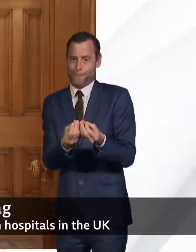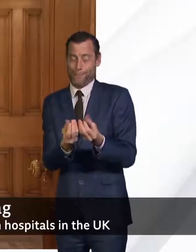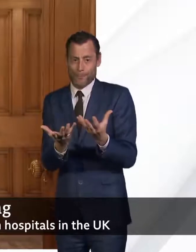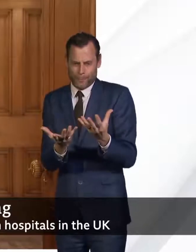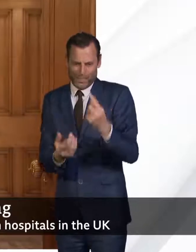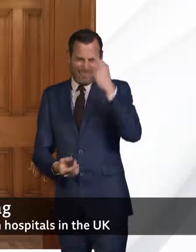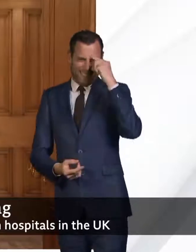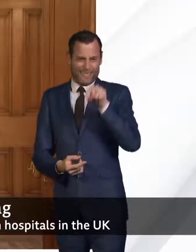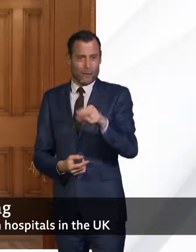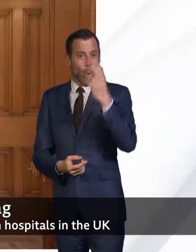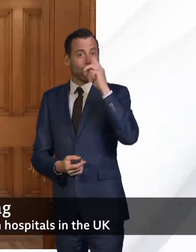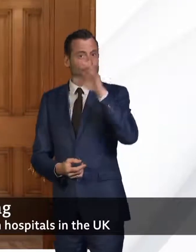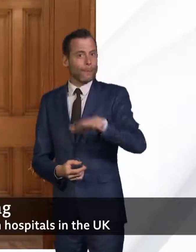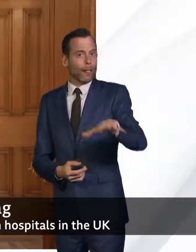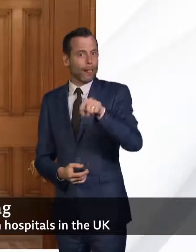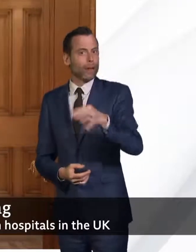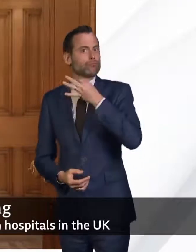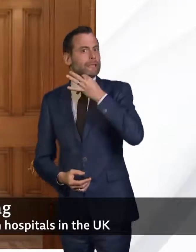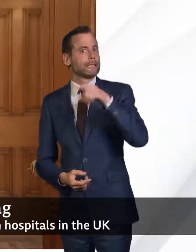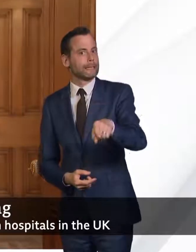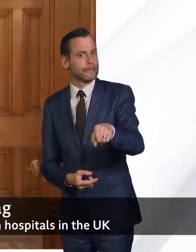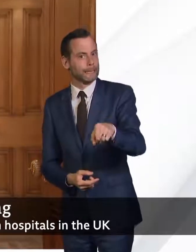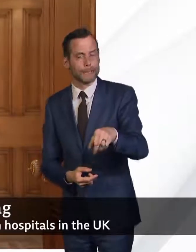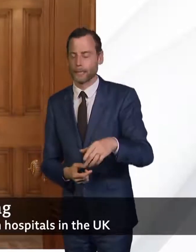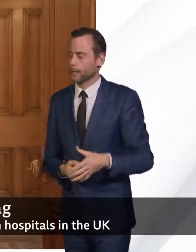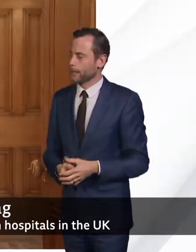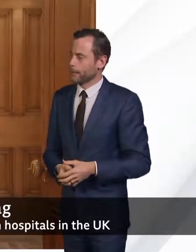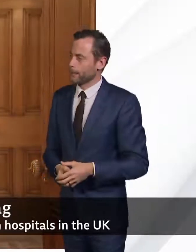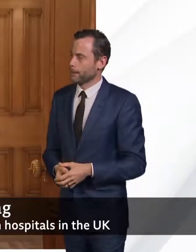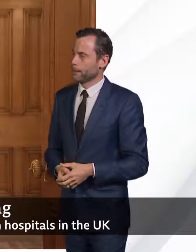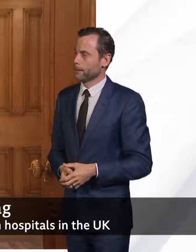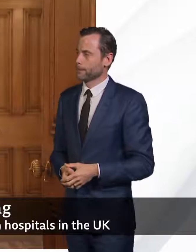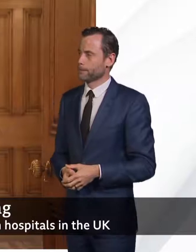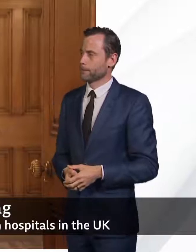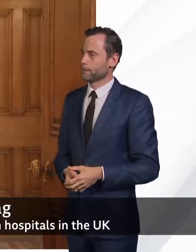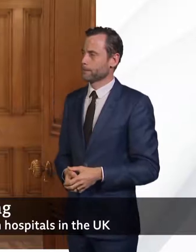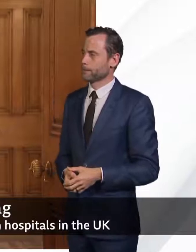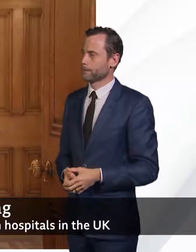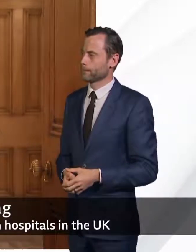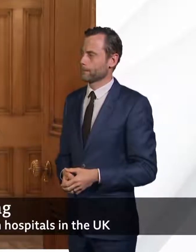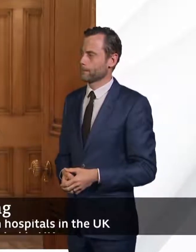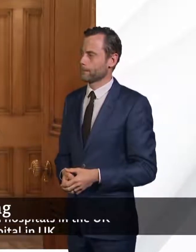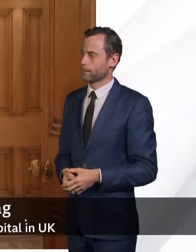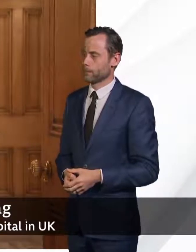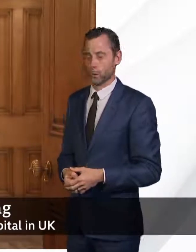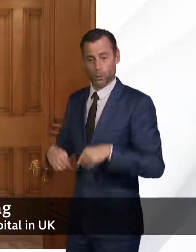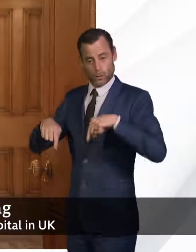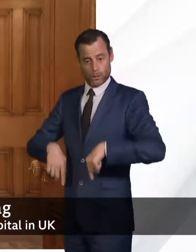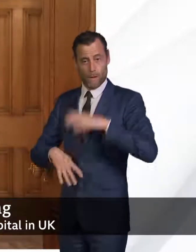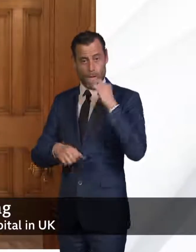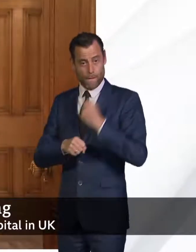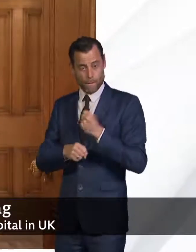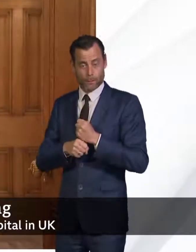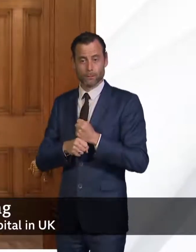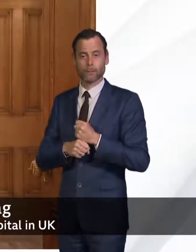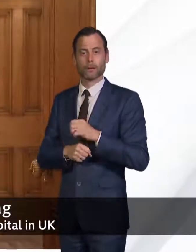of the residents, and the enormous work that's gone on within government, Public Health